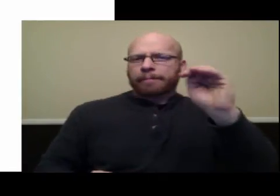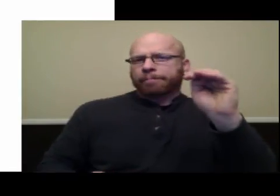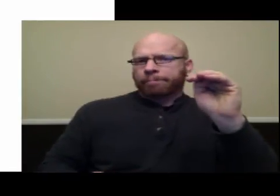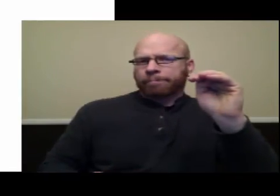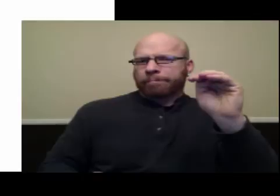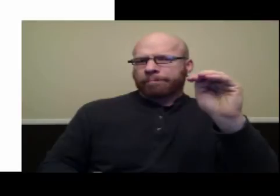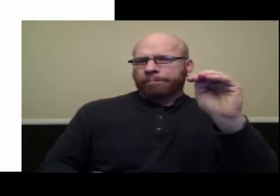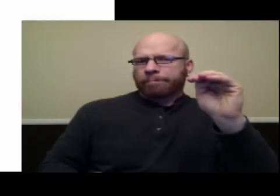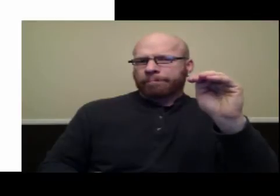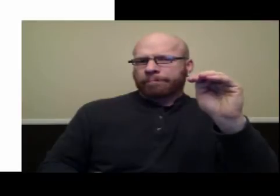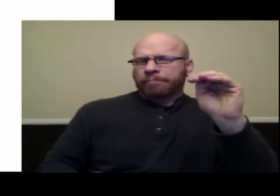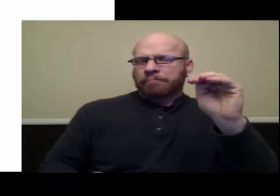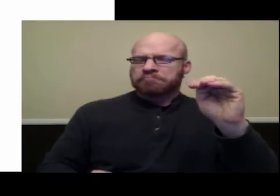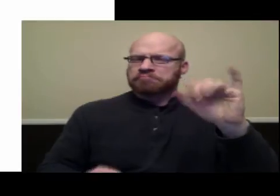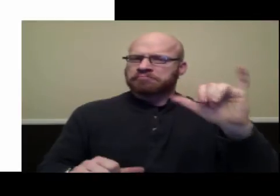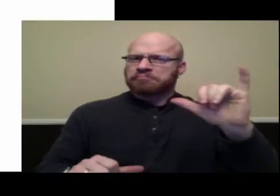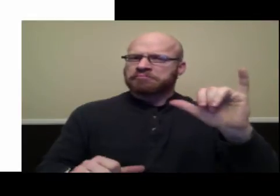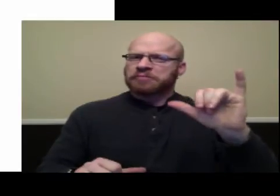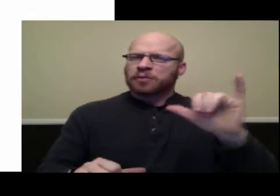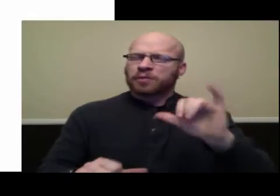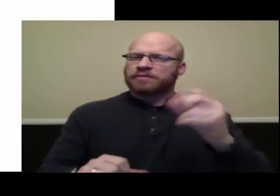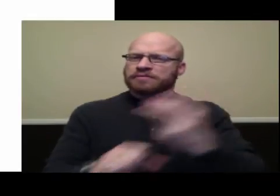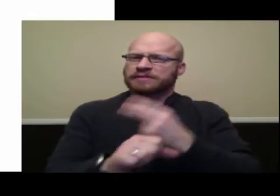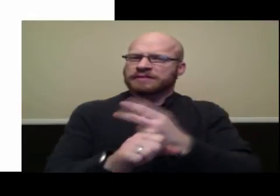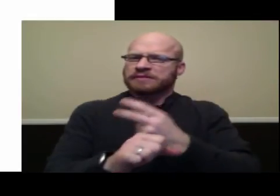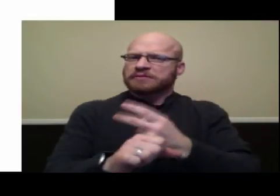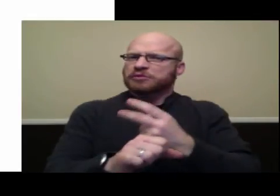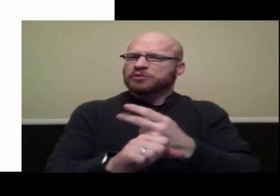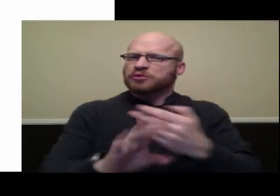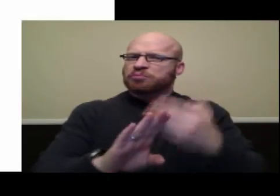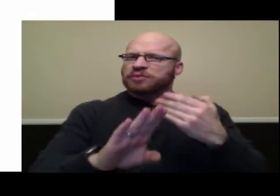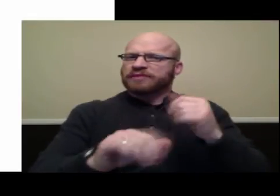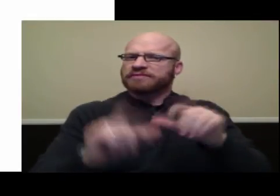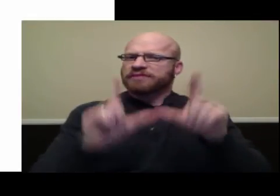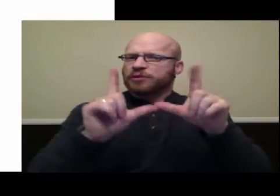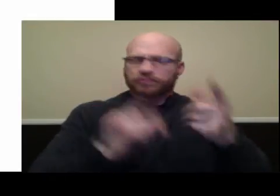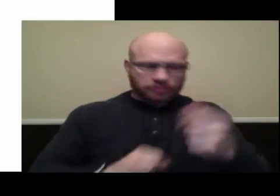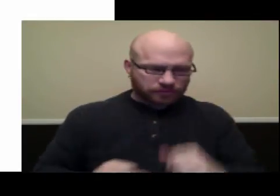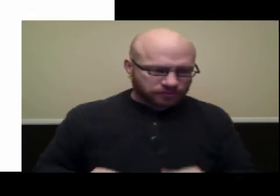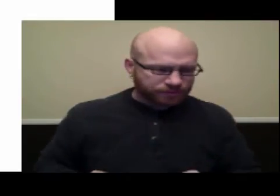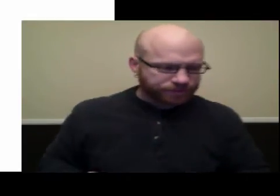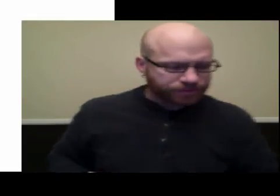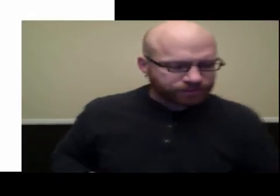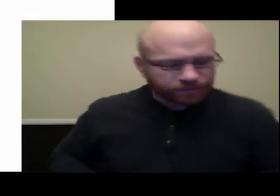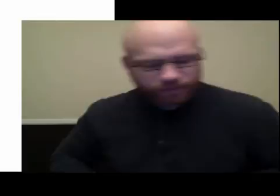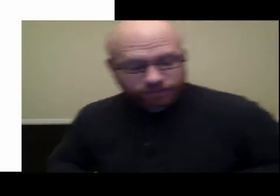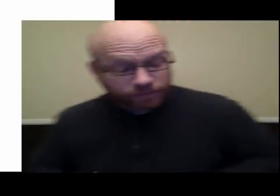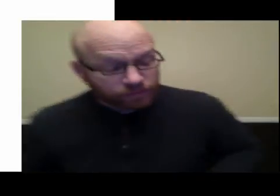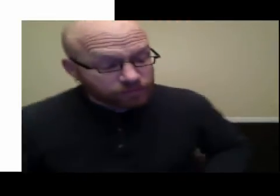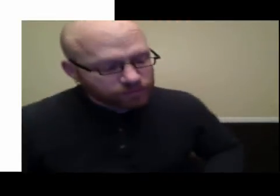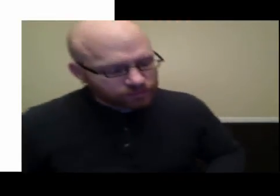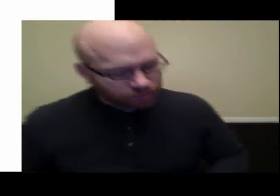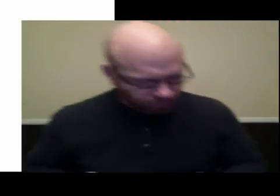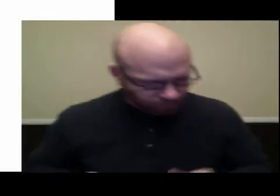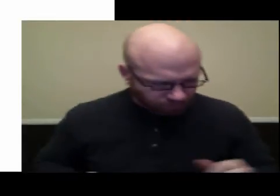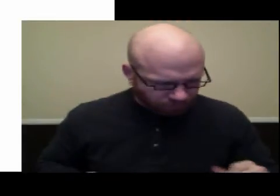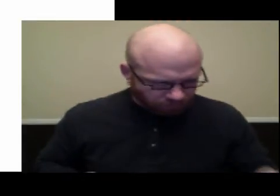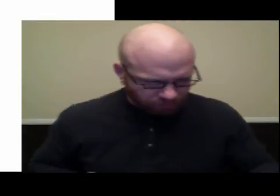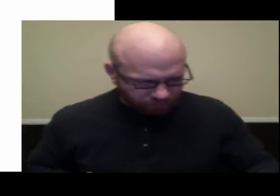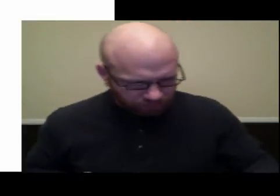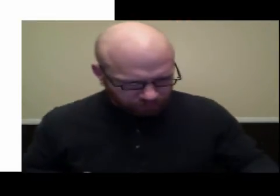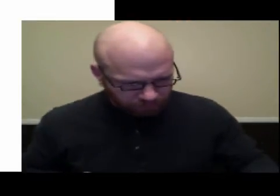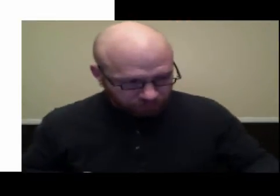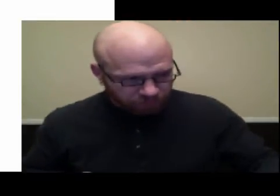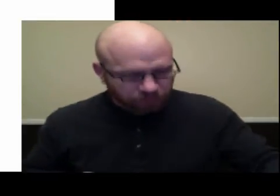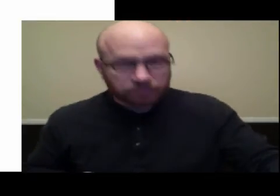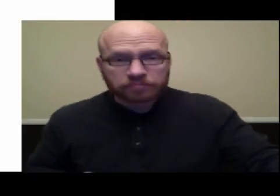Like in the past, when concerning fractions, we will use the lowest common multiple to handle